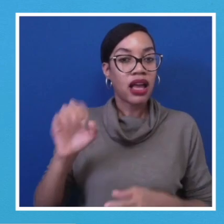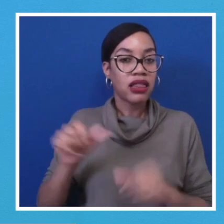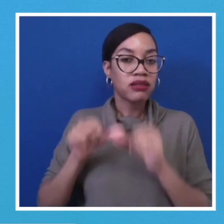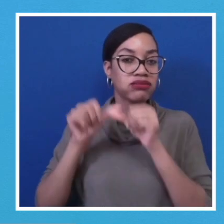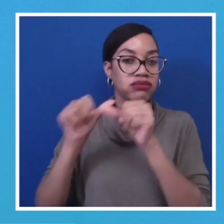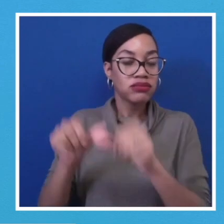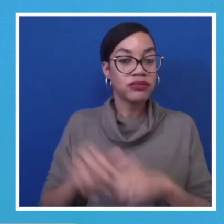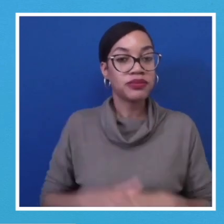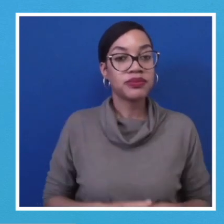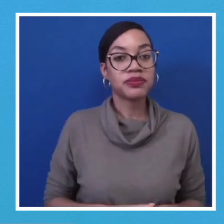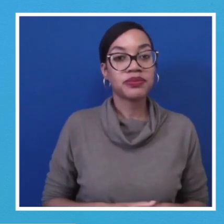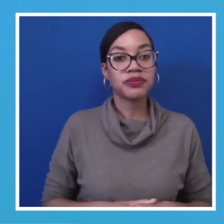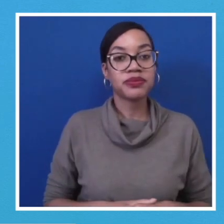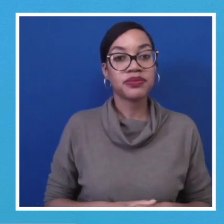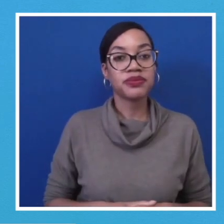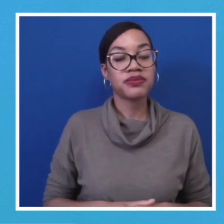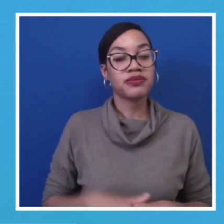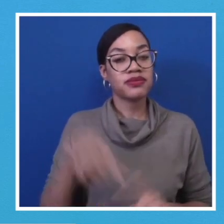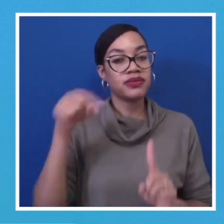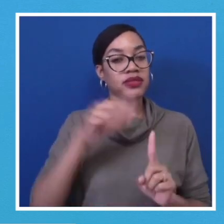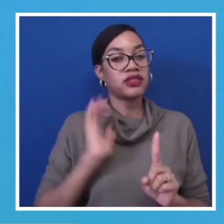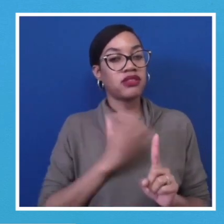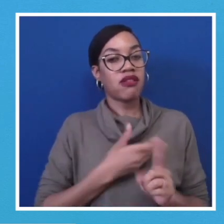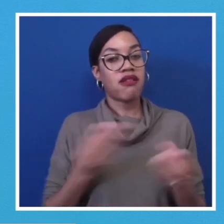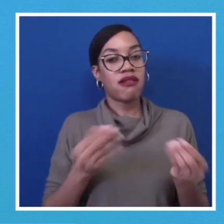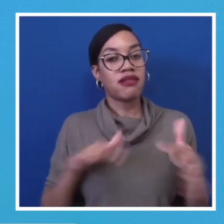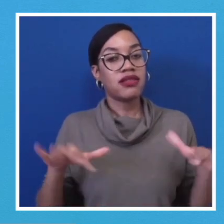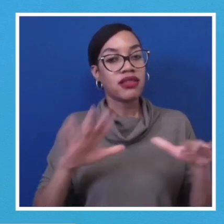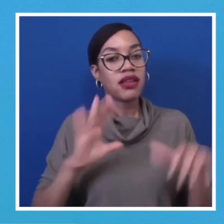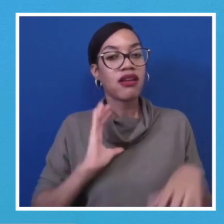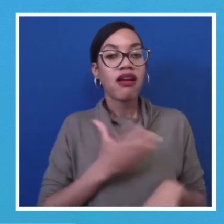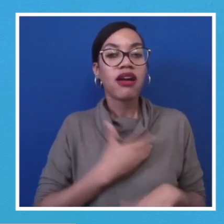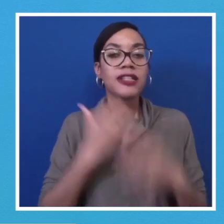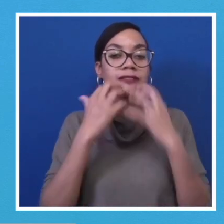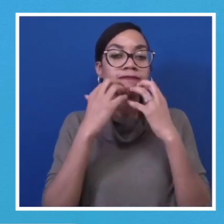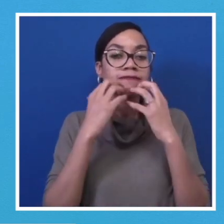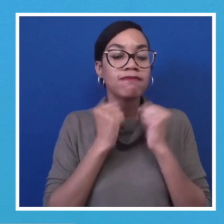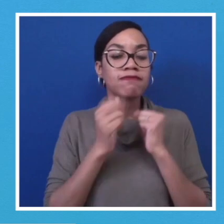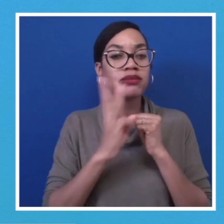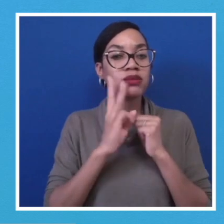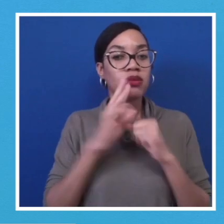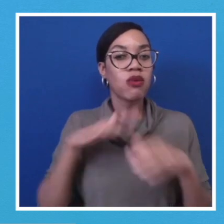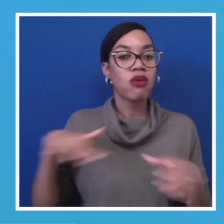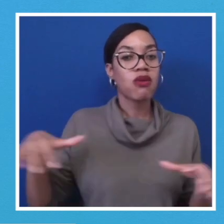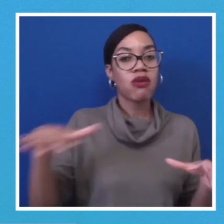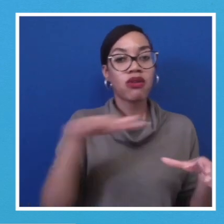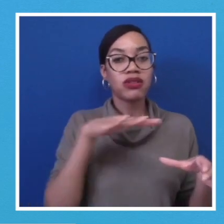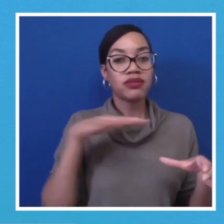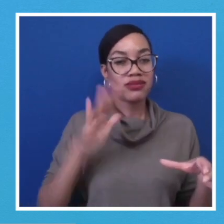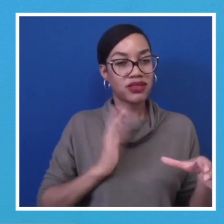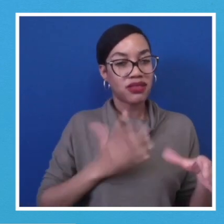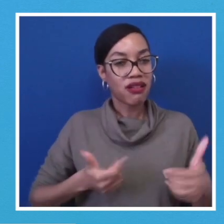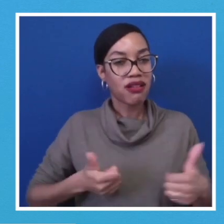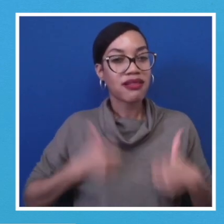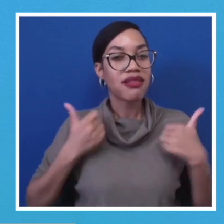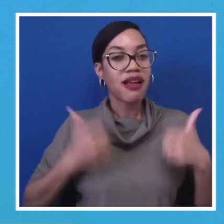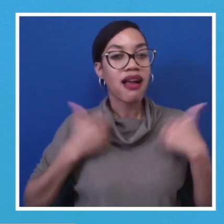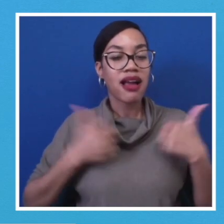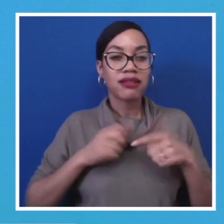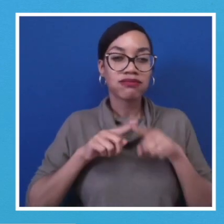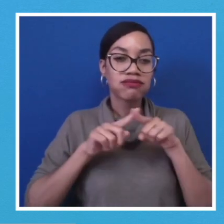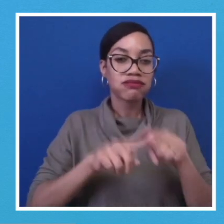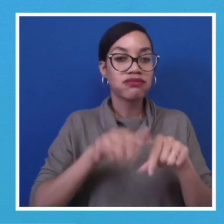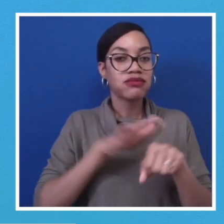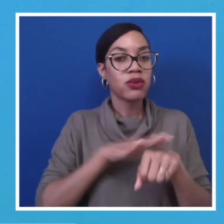This is our land, our sacred headwaters, Wazinkwah, which is the lifeblood of our entire nation. CGL is racing